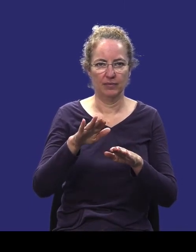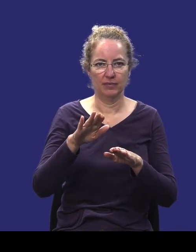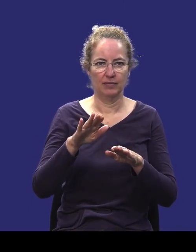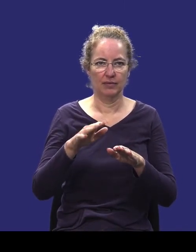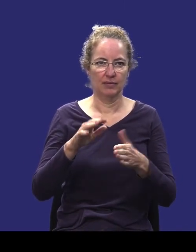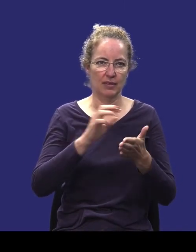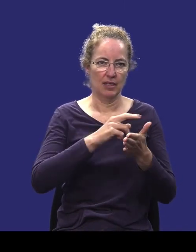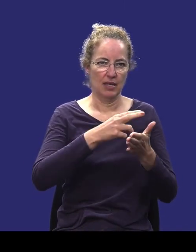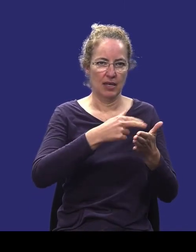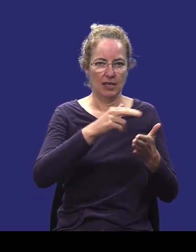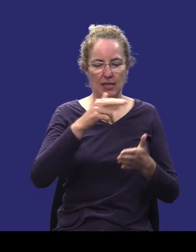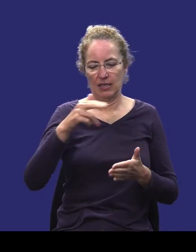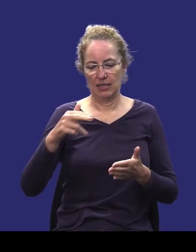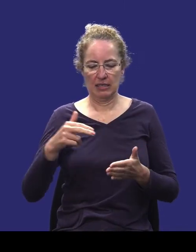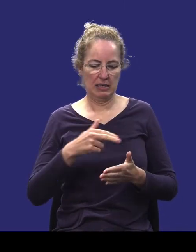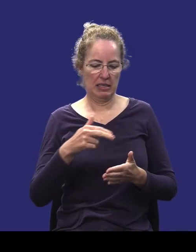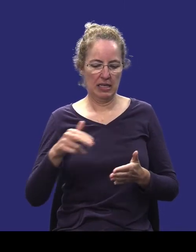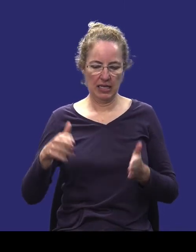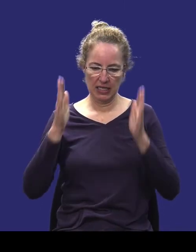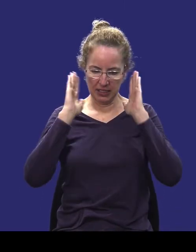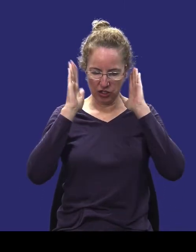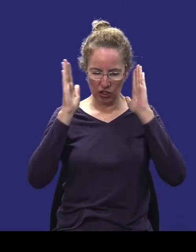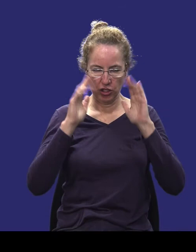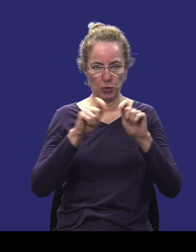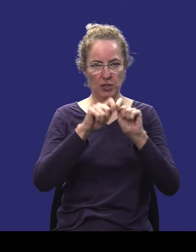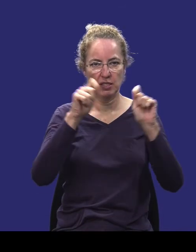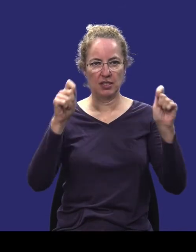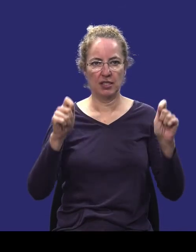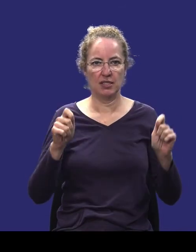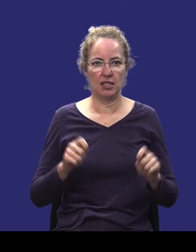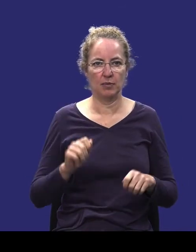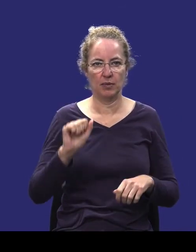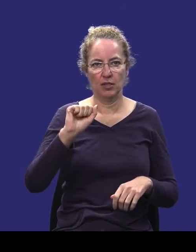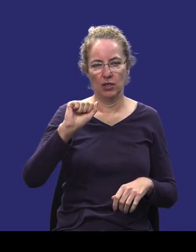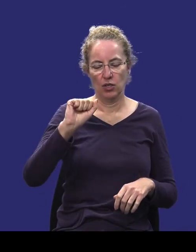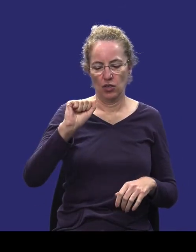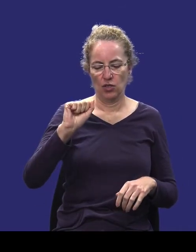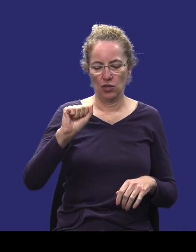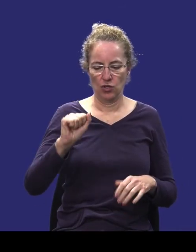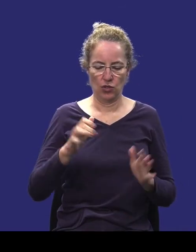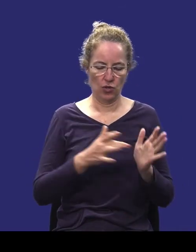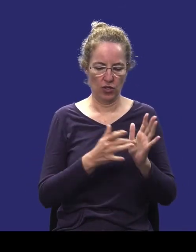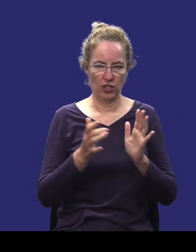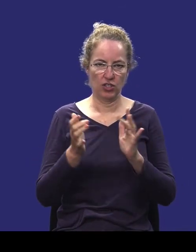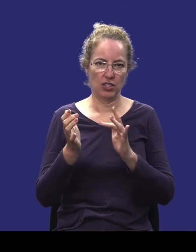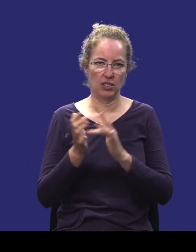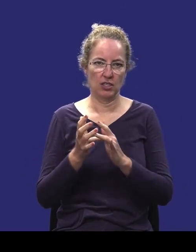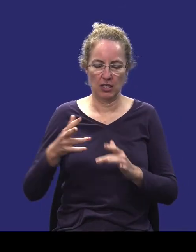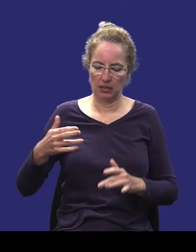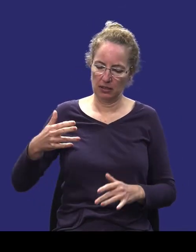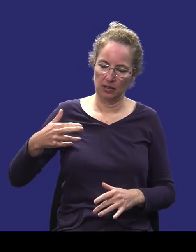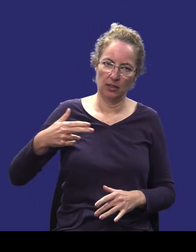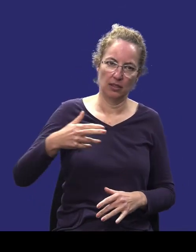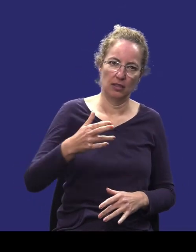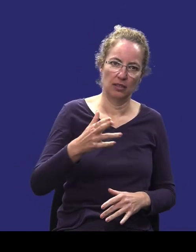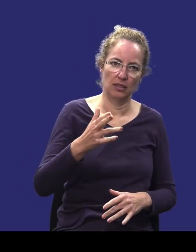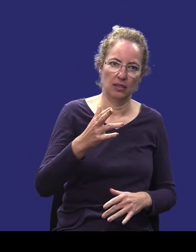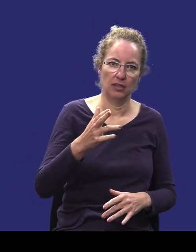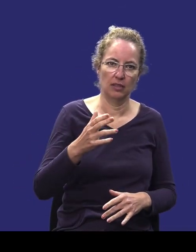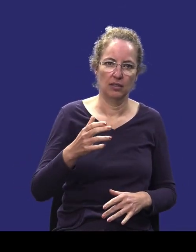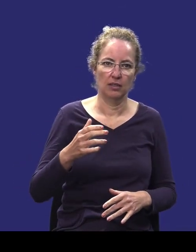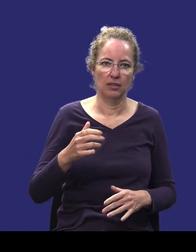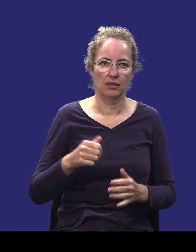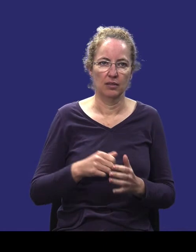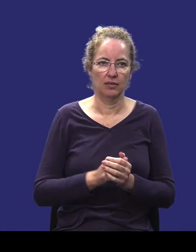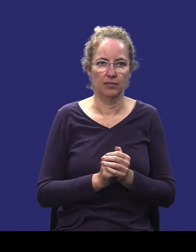which is the temple, your Jesus, and then carefully cut it out. When you're cutting it out, you might need an adult to help